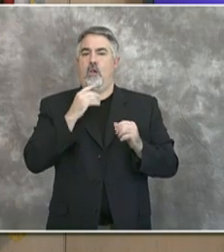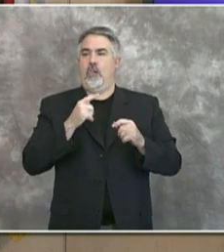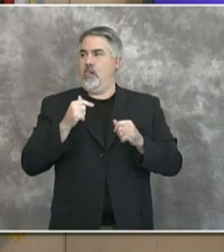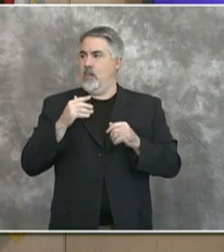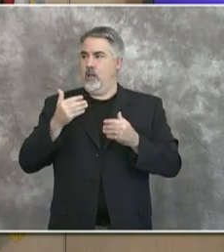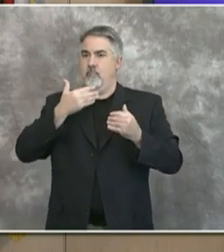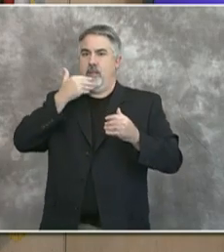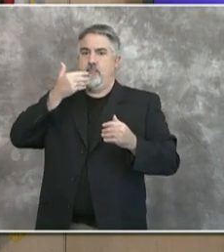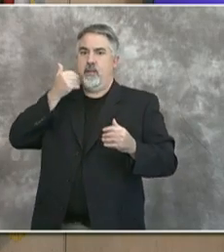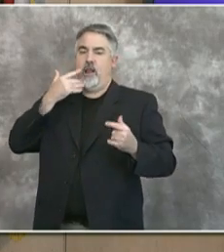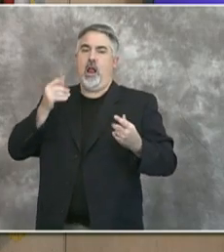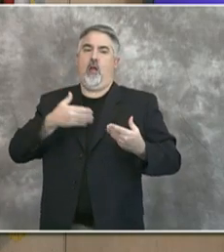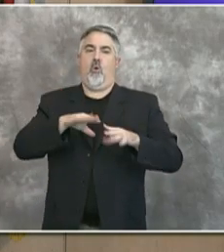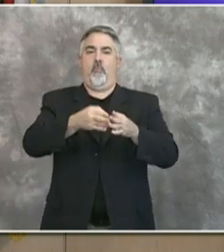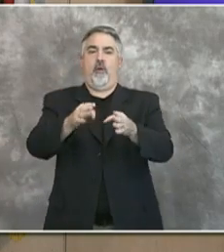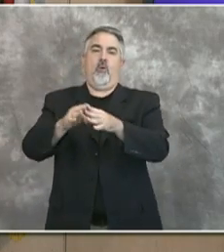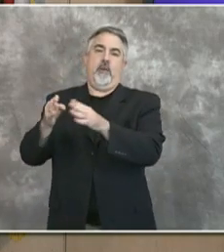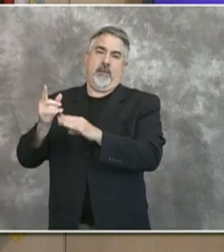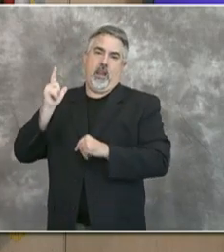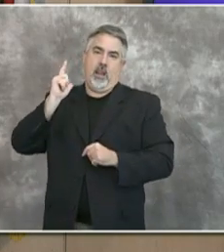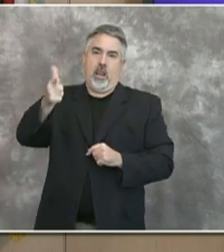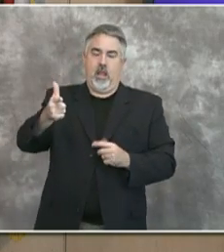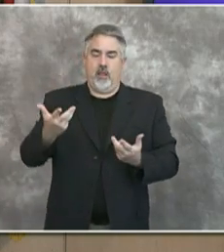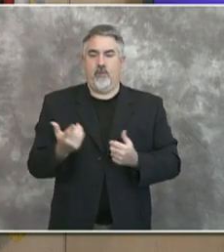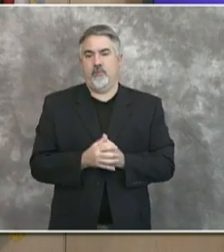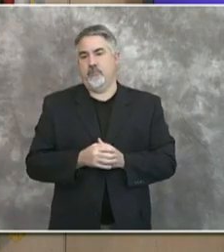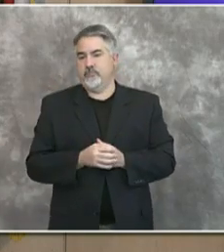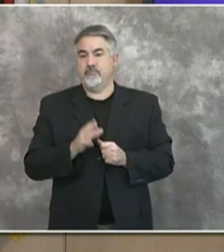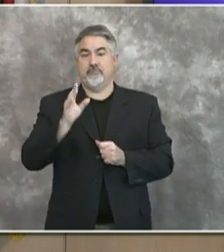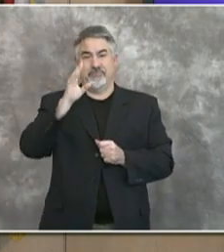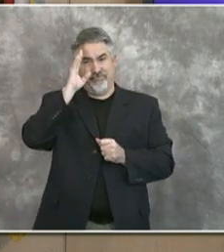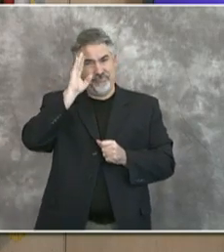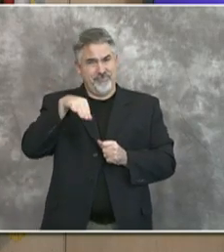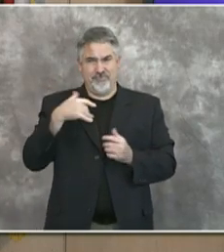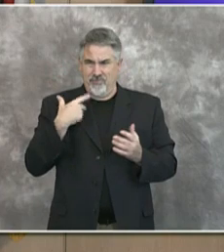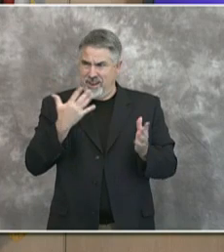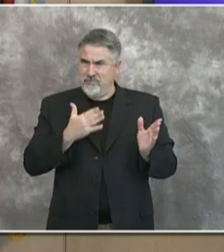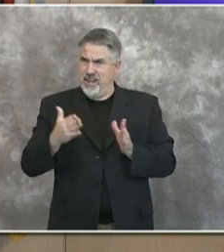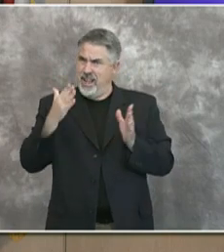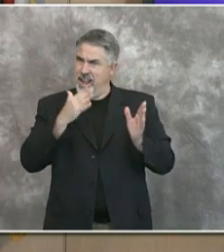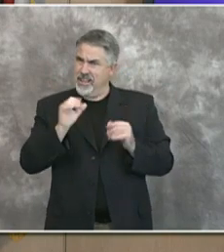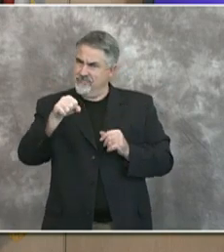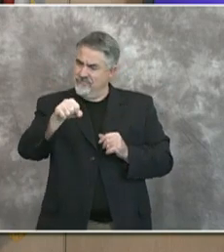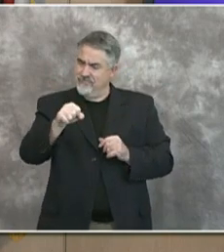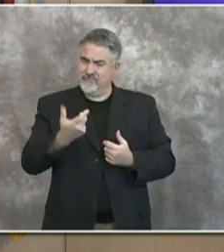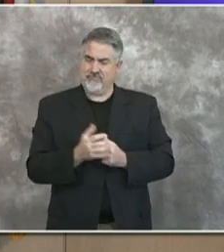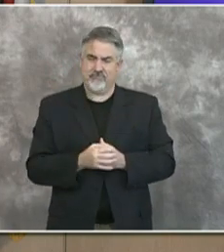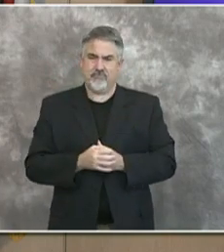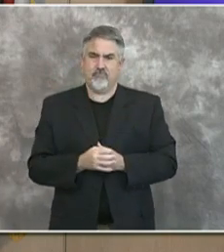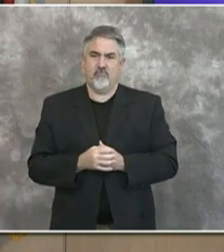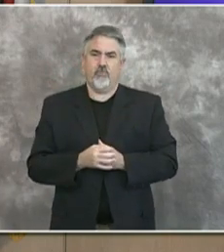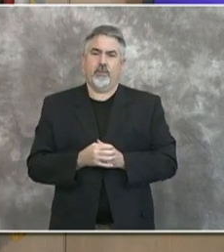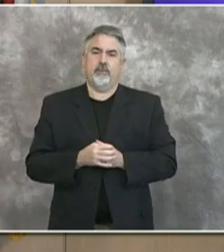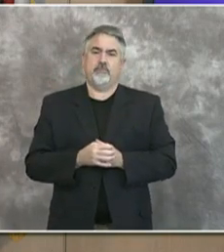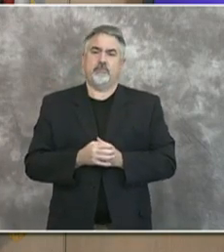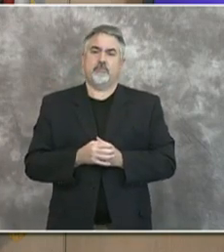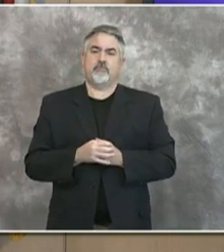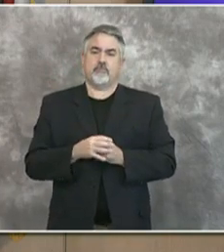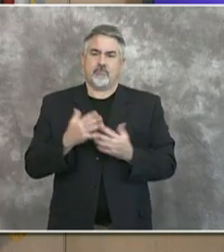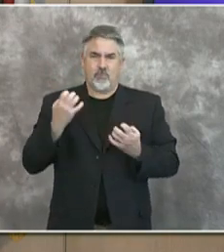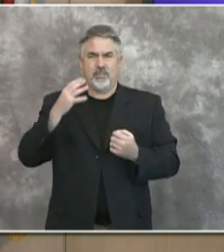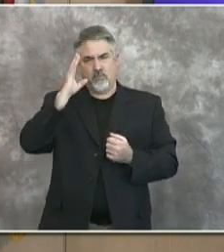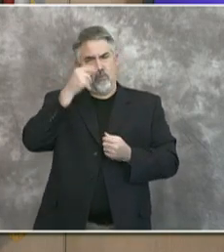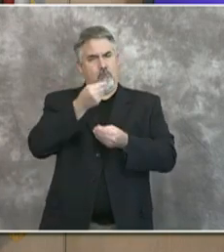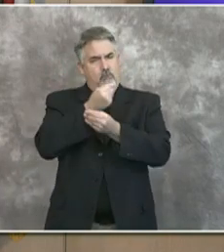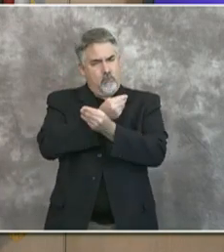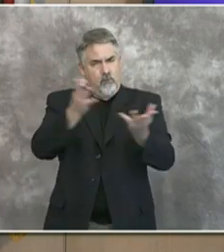know that we must continue to plan for that reopening, and we want the public to know, as Supervisor Cox mentioned, that we want to open